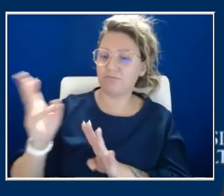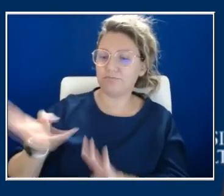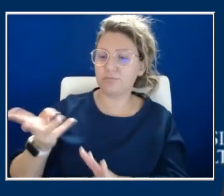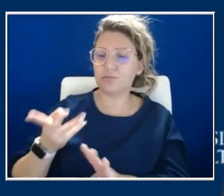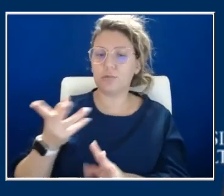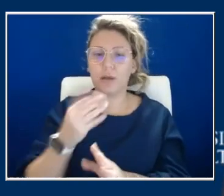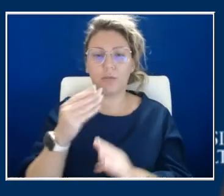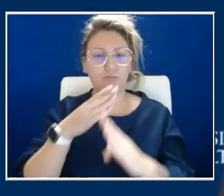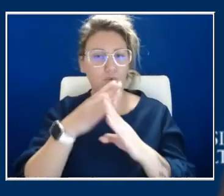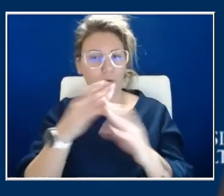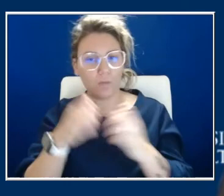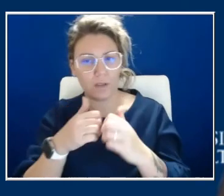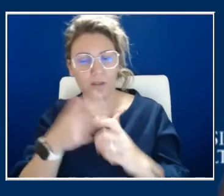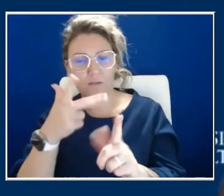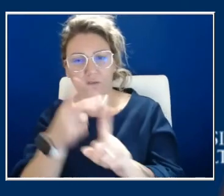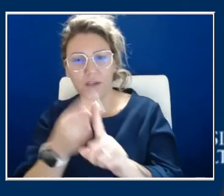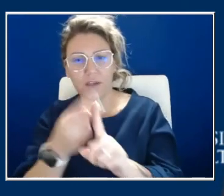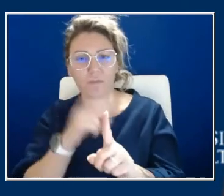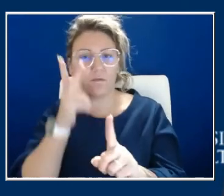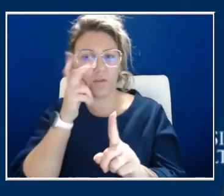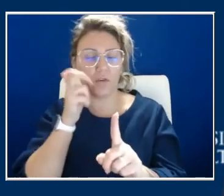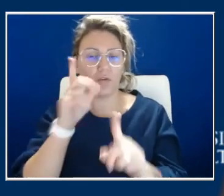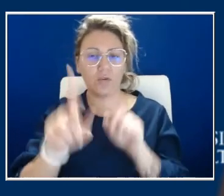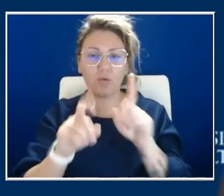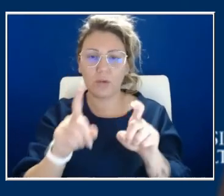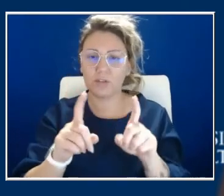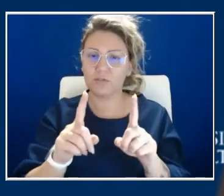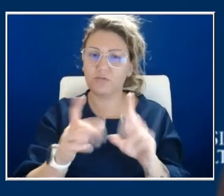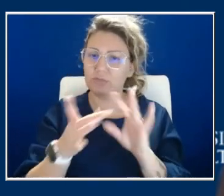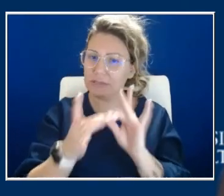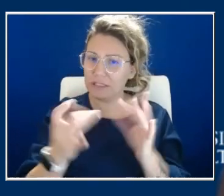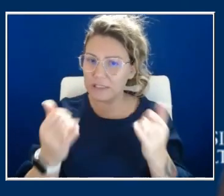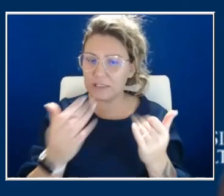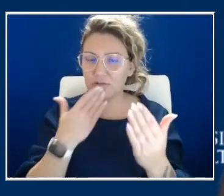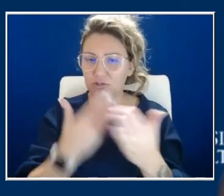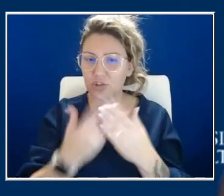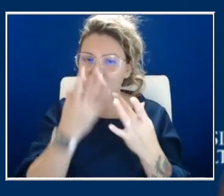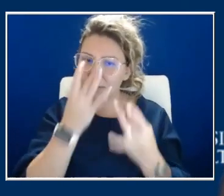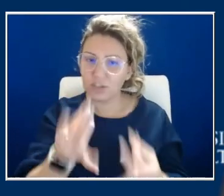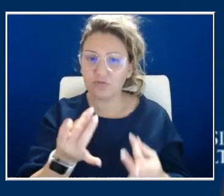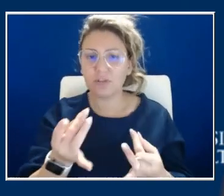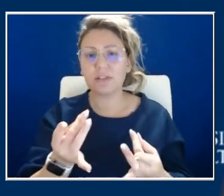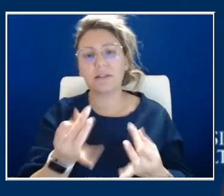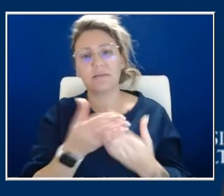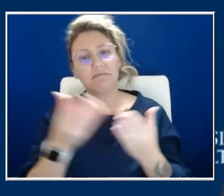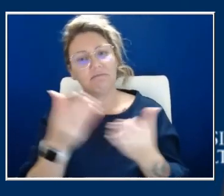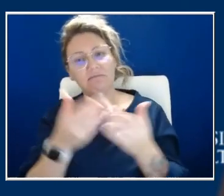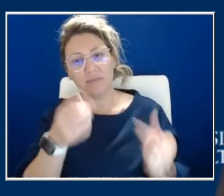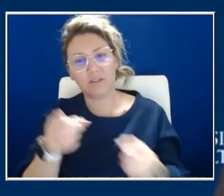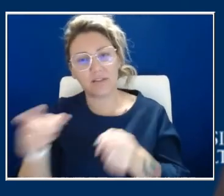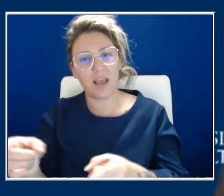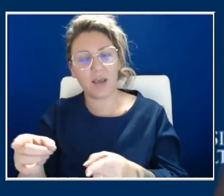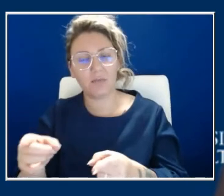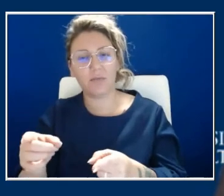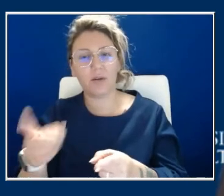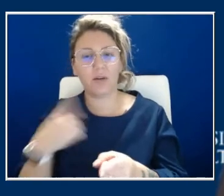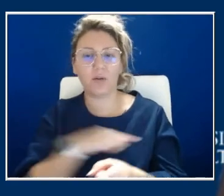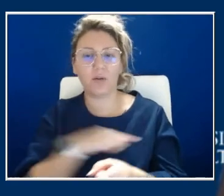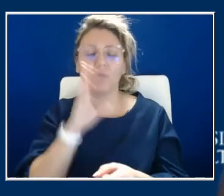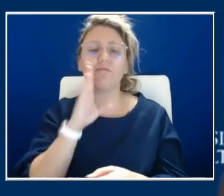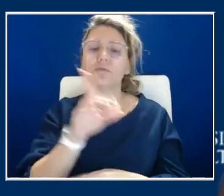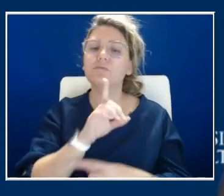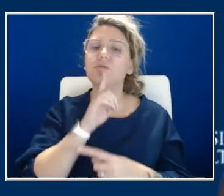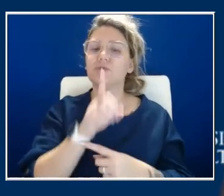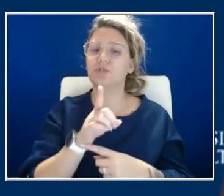with the vaccines, as we've heard the questions about today. So lots of good, interesting things coming up, and we'll be sure